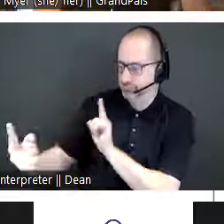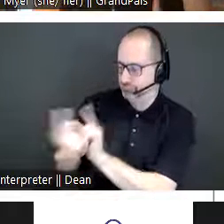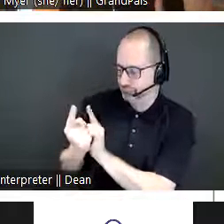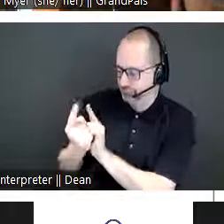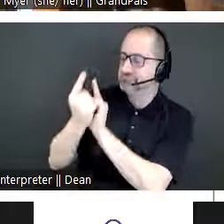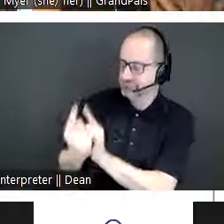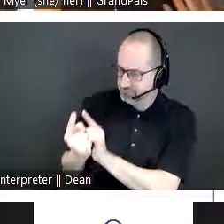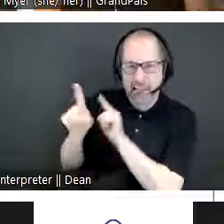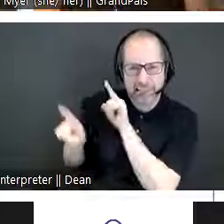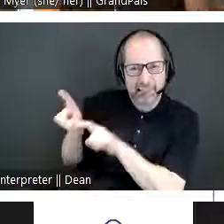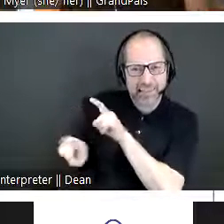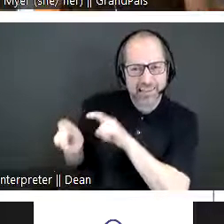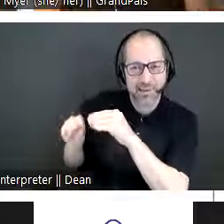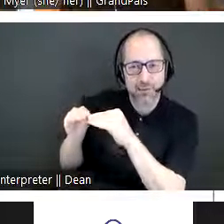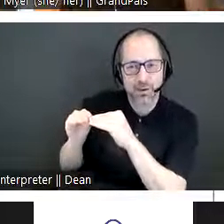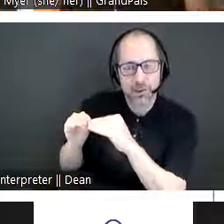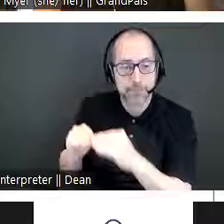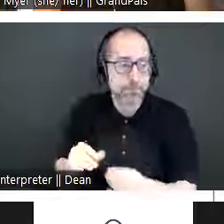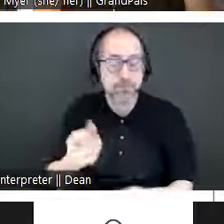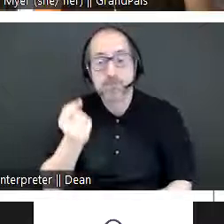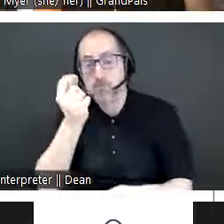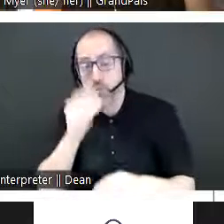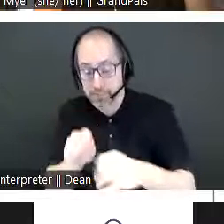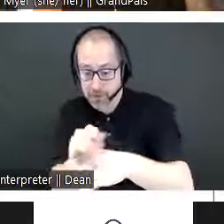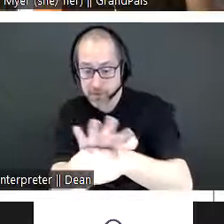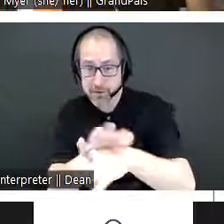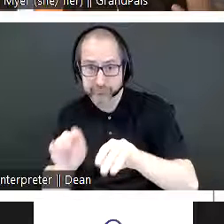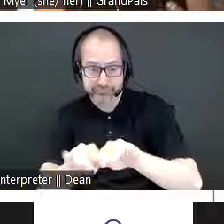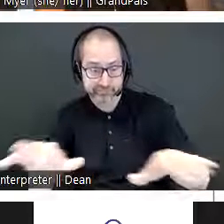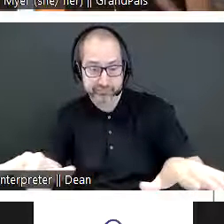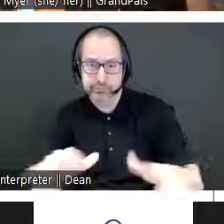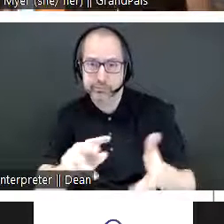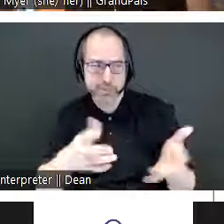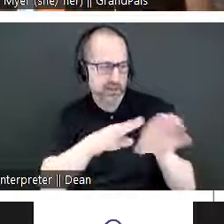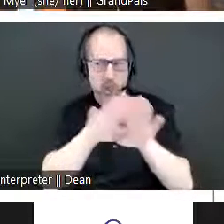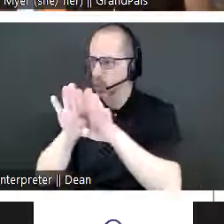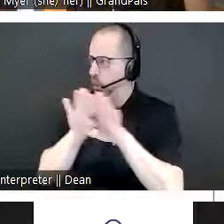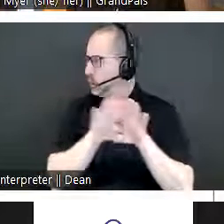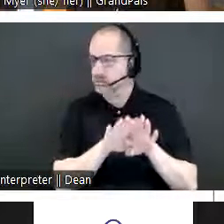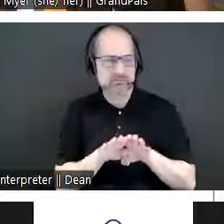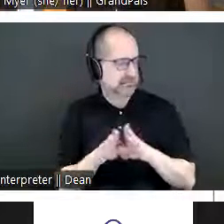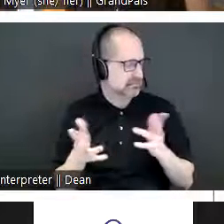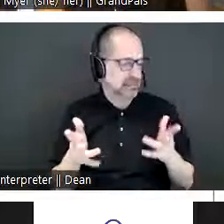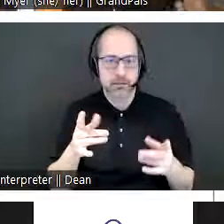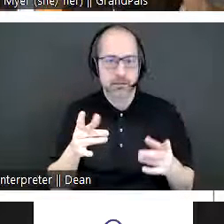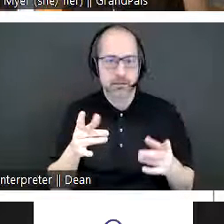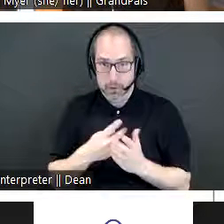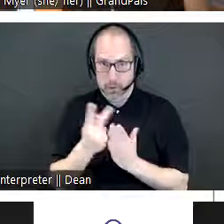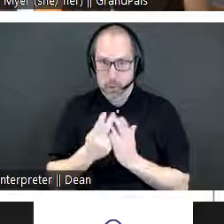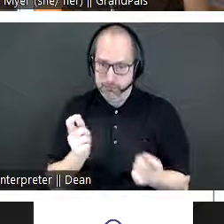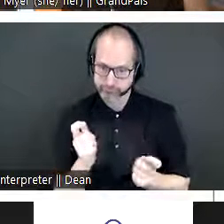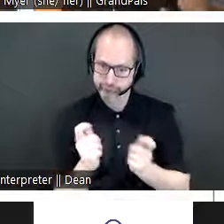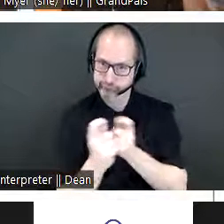pandemic, a lot has changed and a lot had to shift in order for this program to